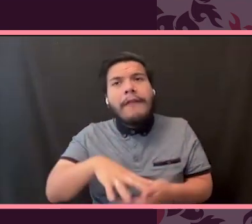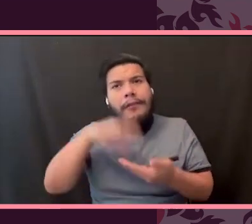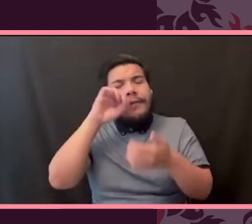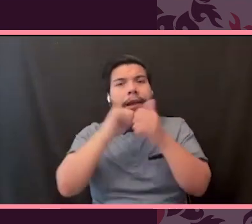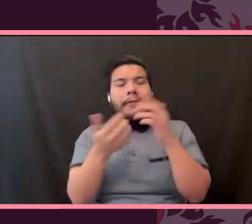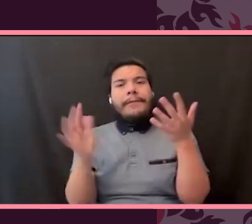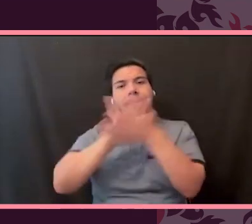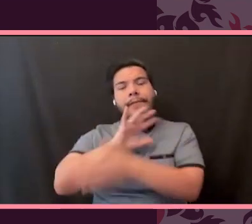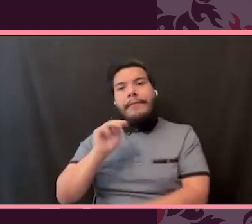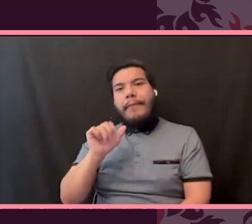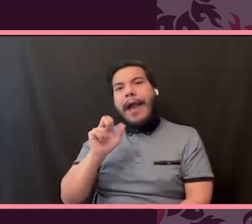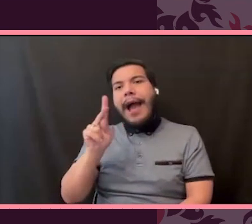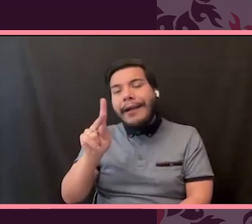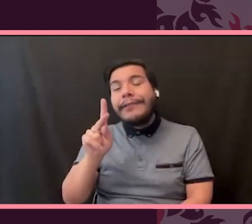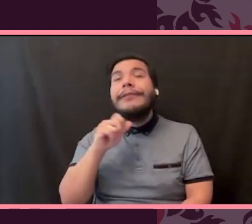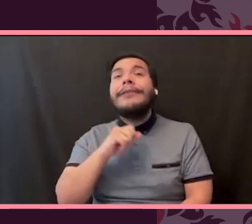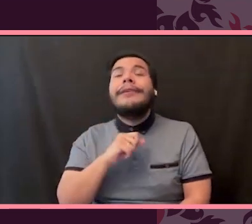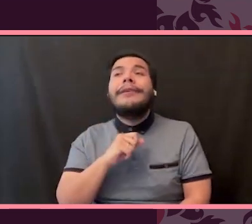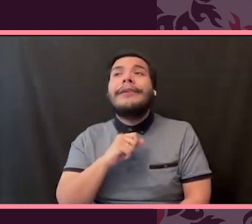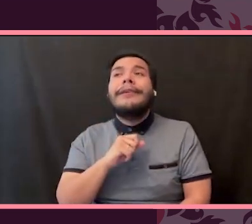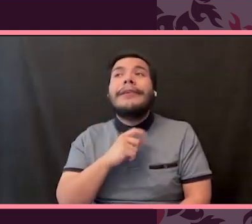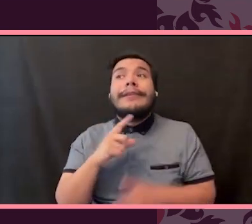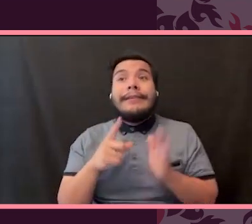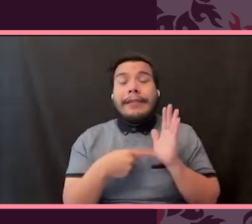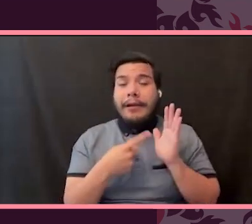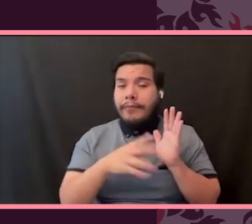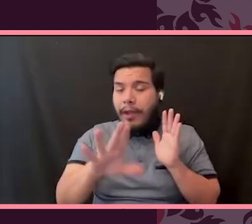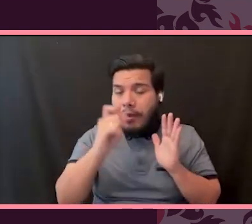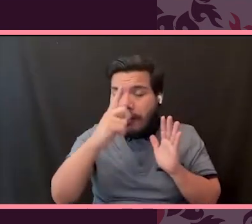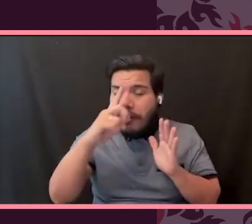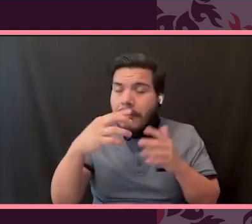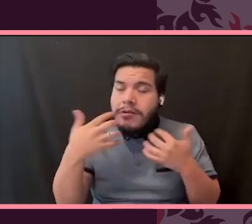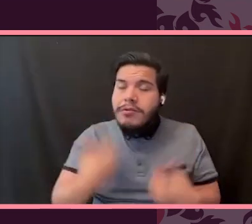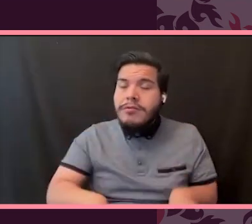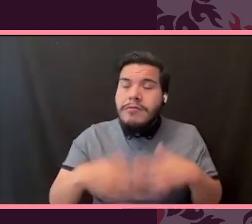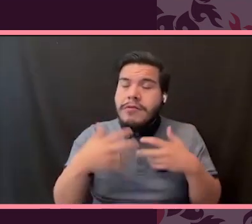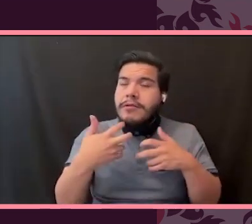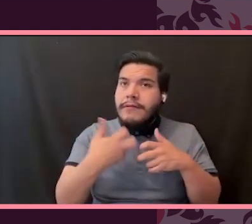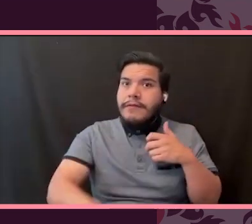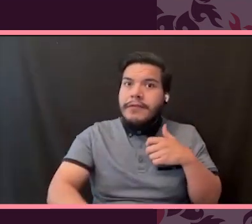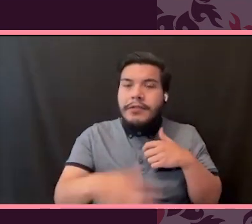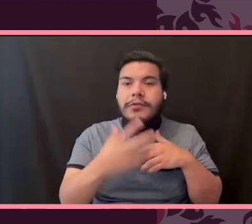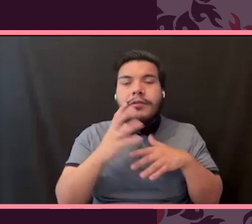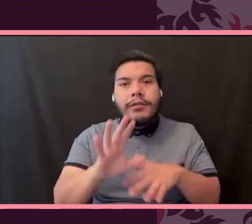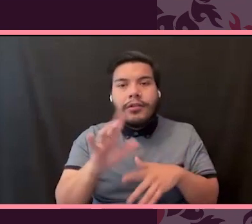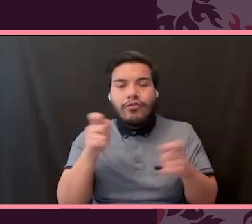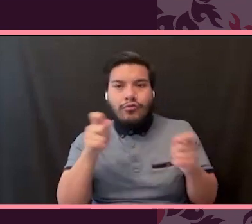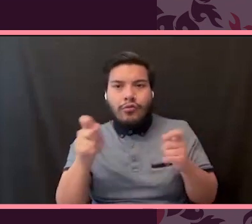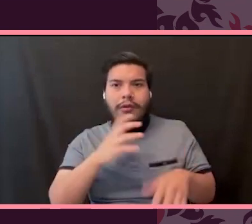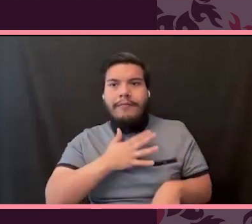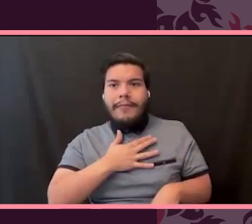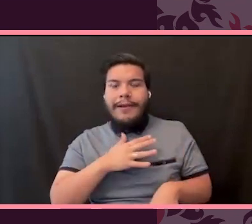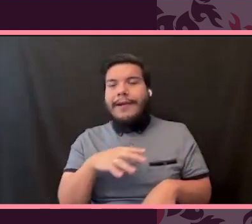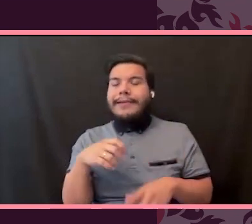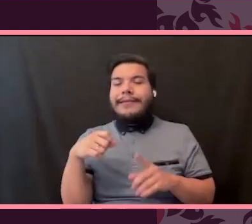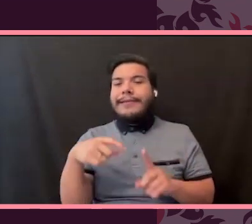can sometimes, with extreme difficulty, control my stimming